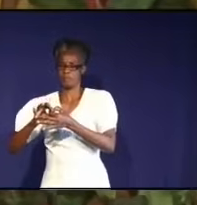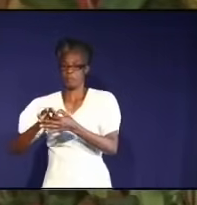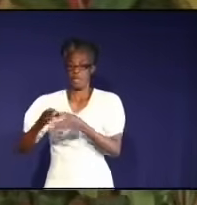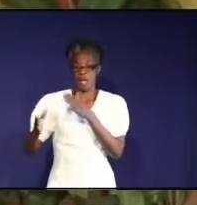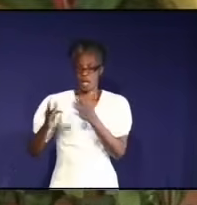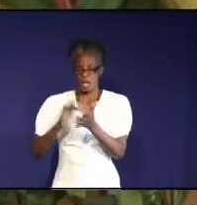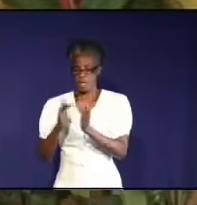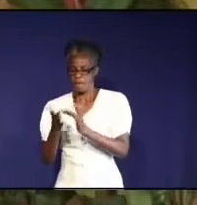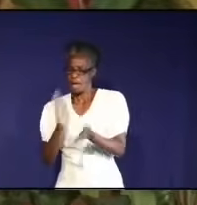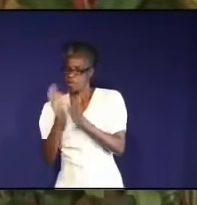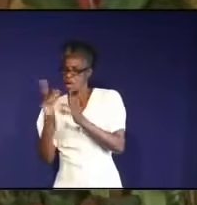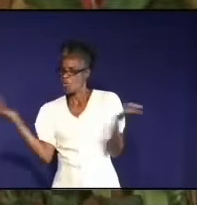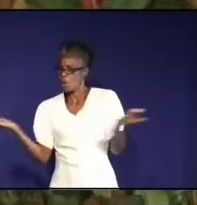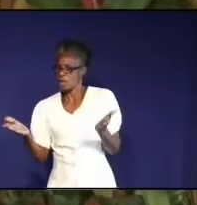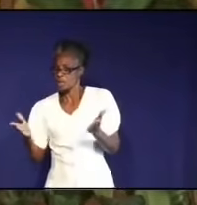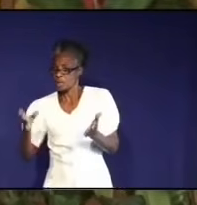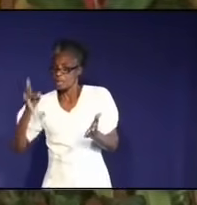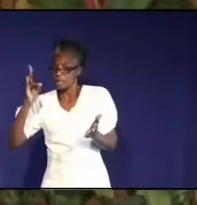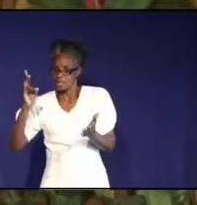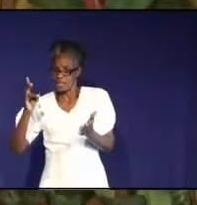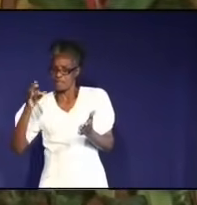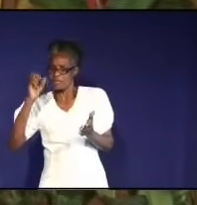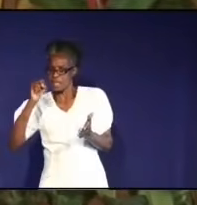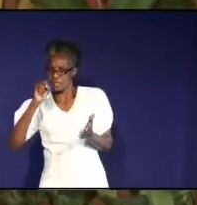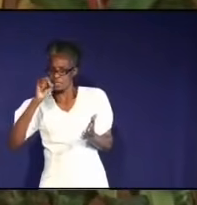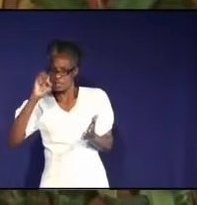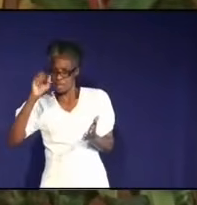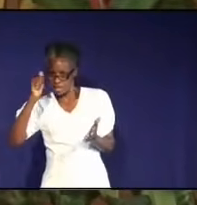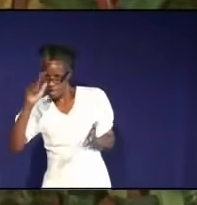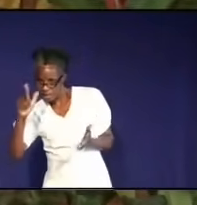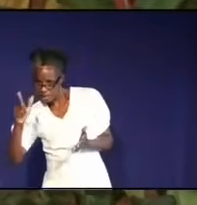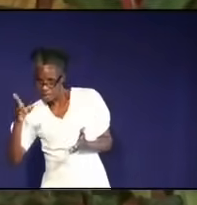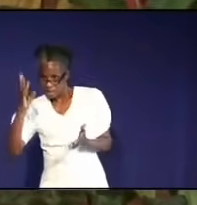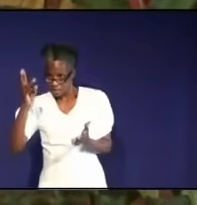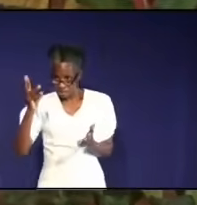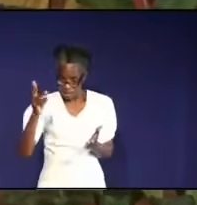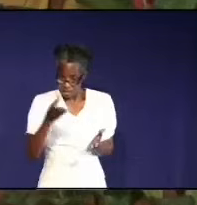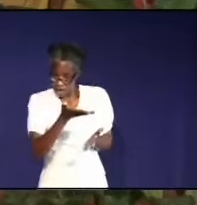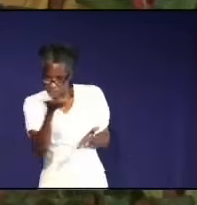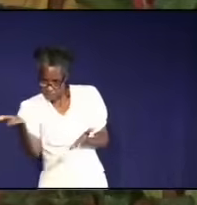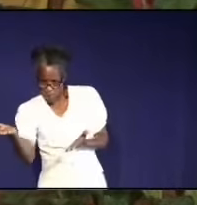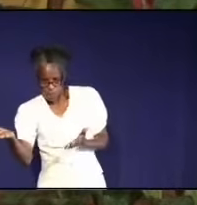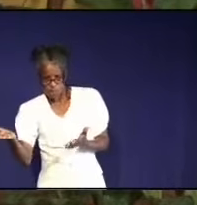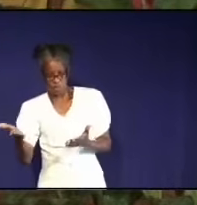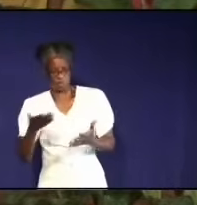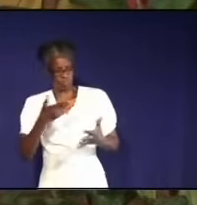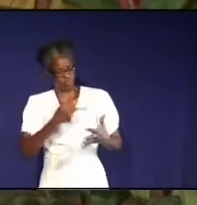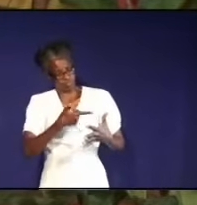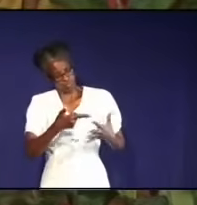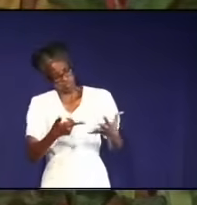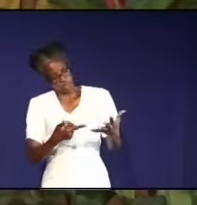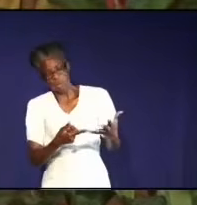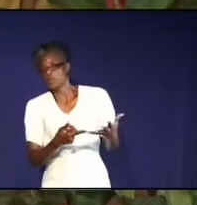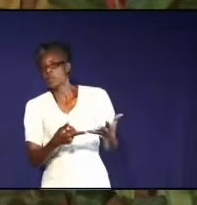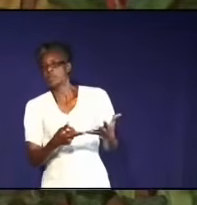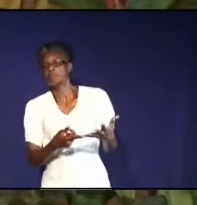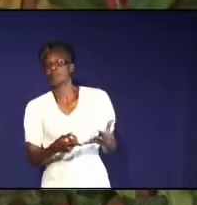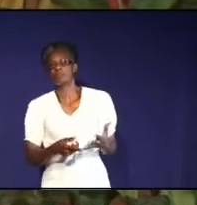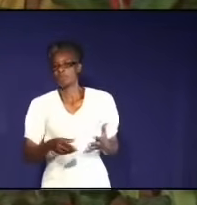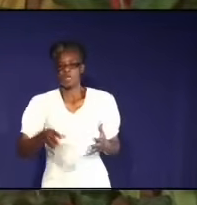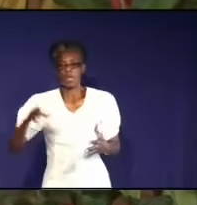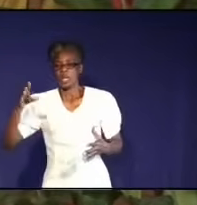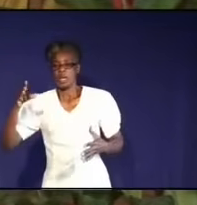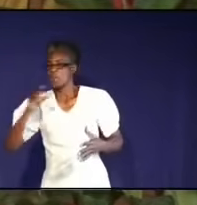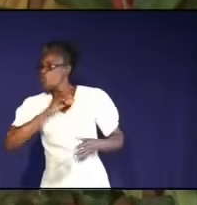seven seals. Six of those seven seals are found in chapter 6. None is found in chapter